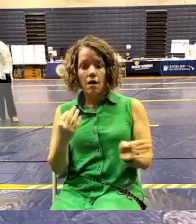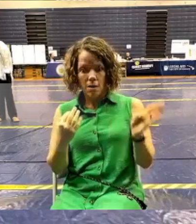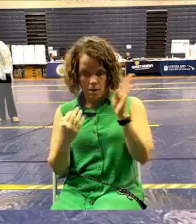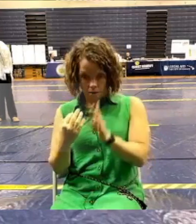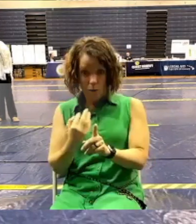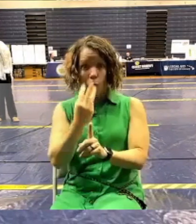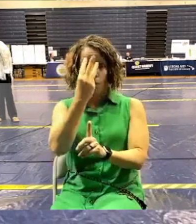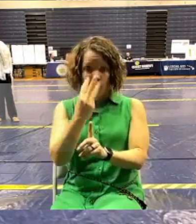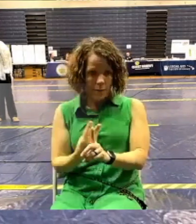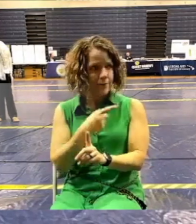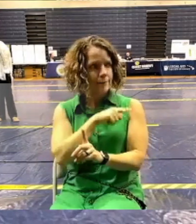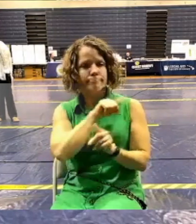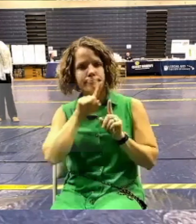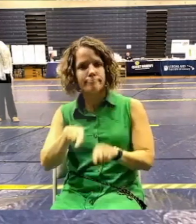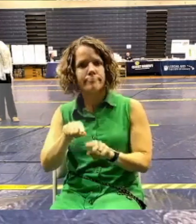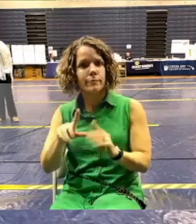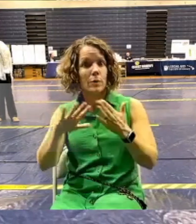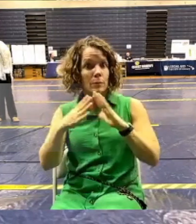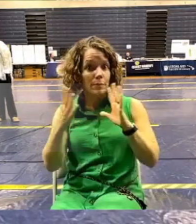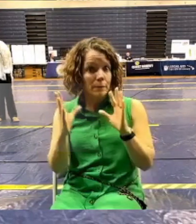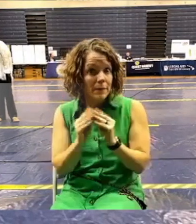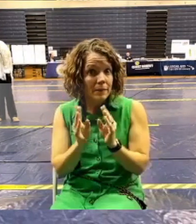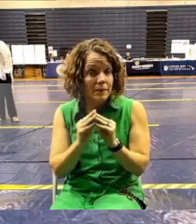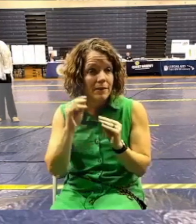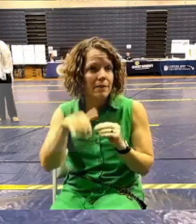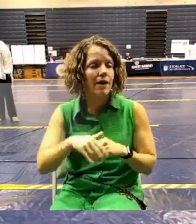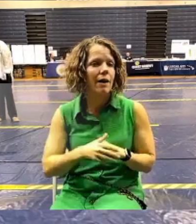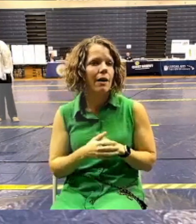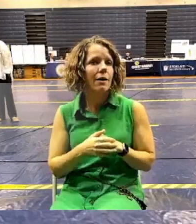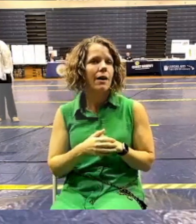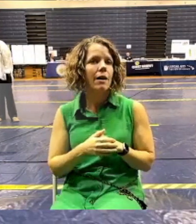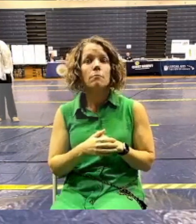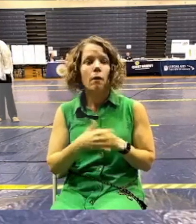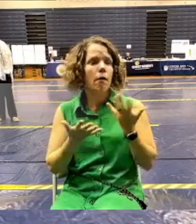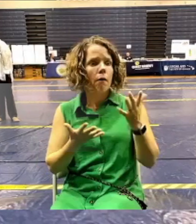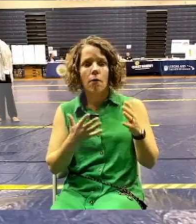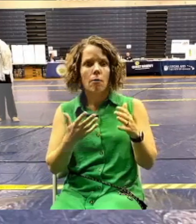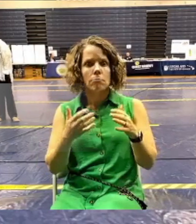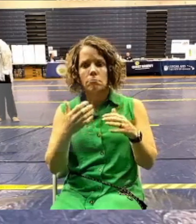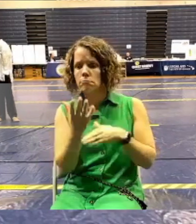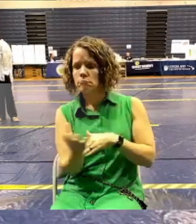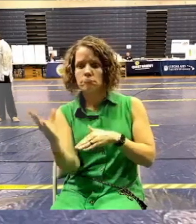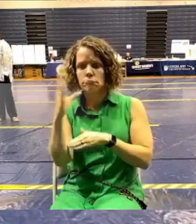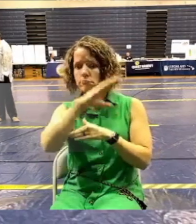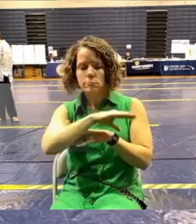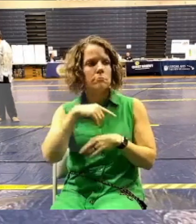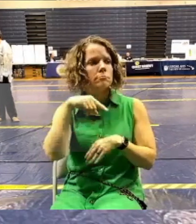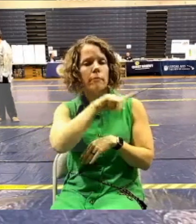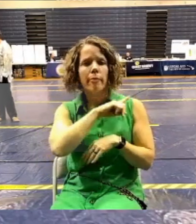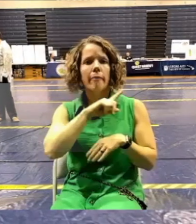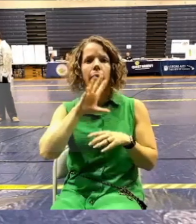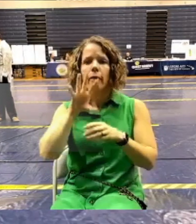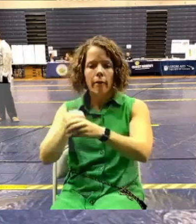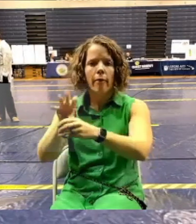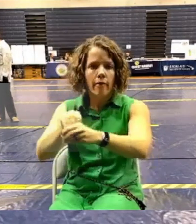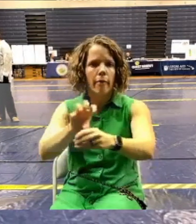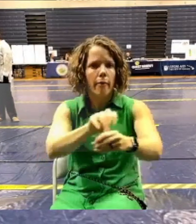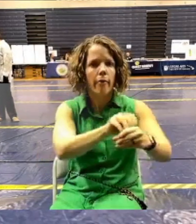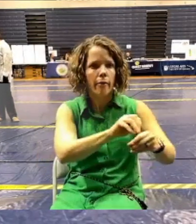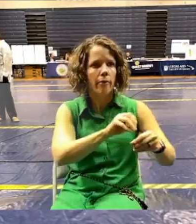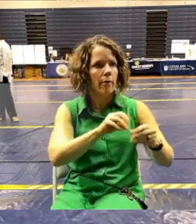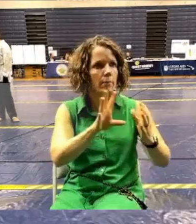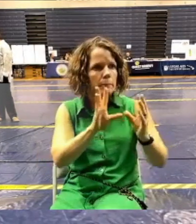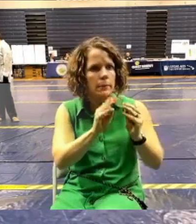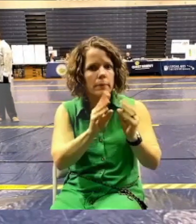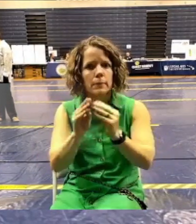folks in separate groups. Each of them belongs to a RSF group. They each have a bucket of the